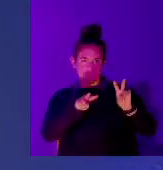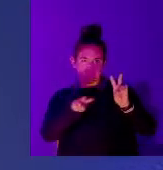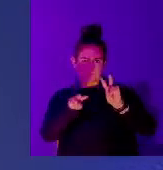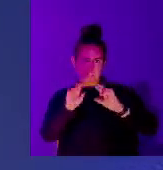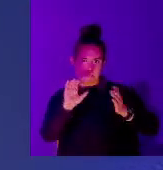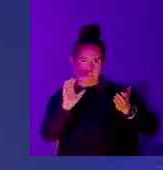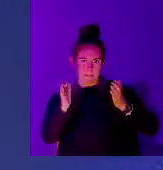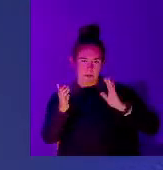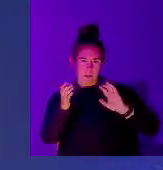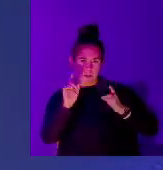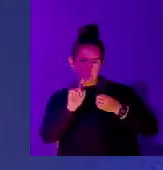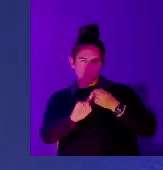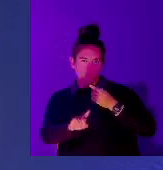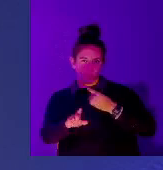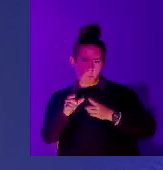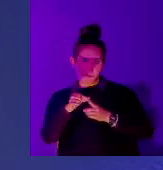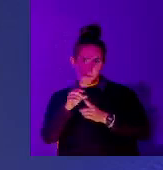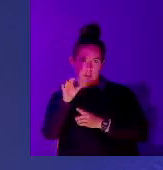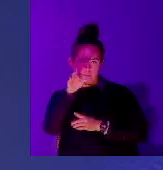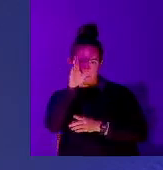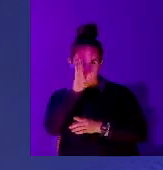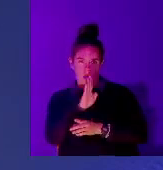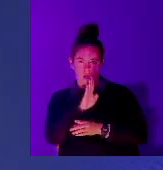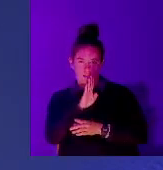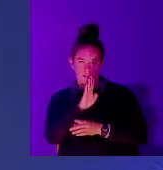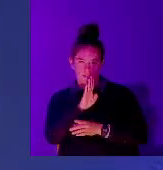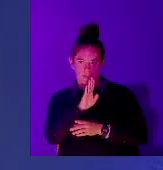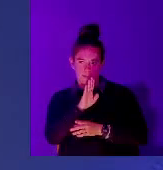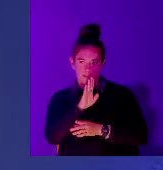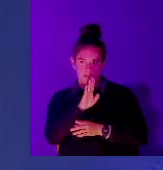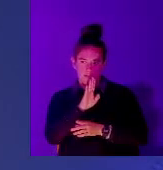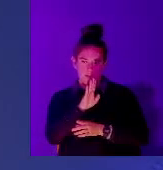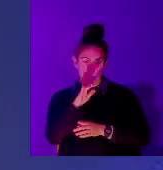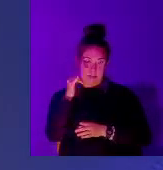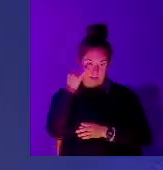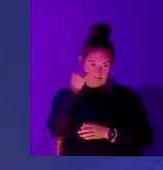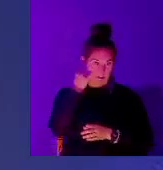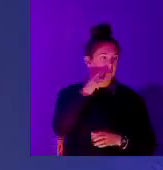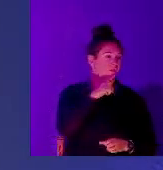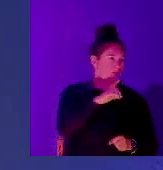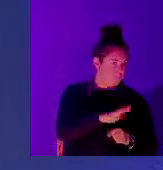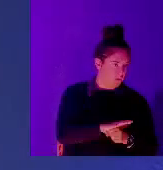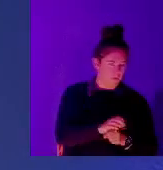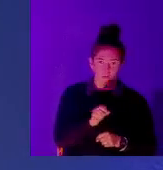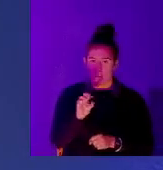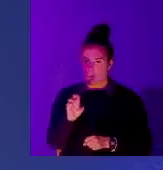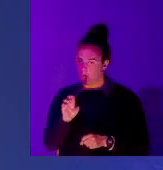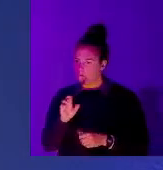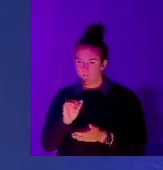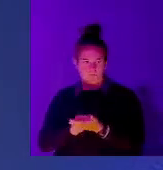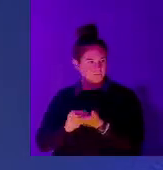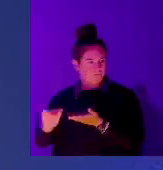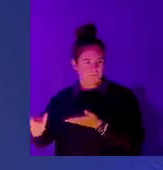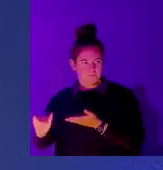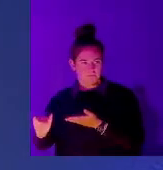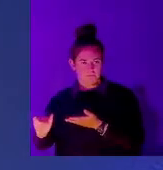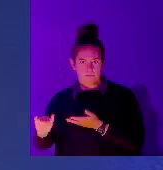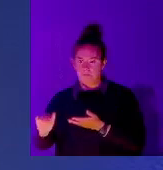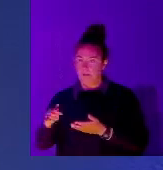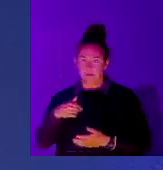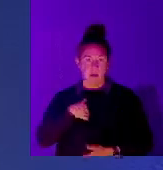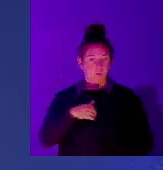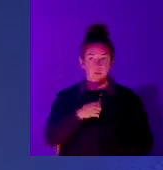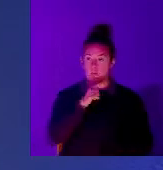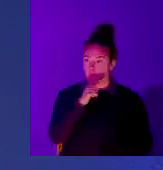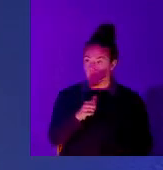confirms or refutes. And I will not be deceived because I refuse to be deceived.